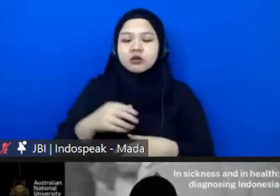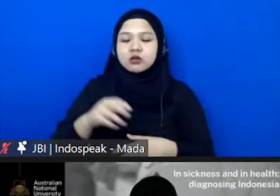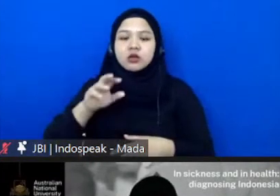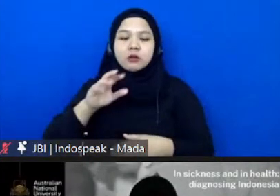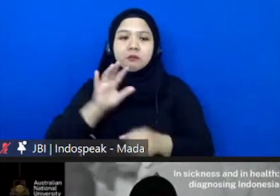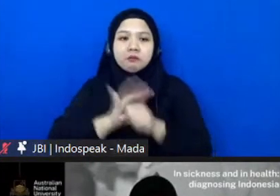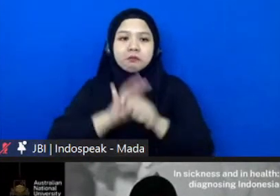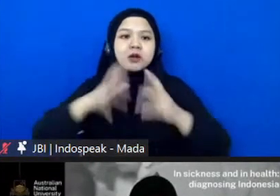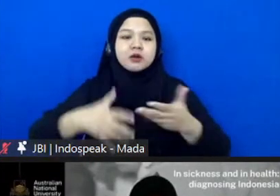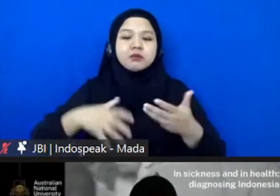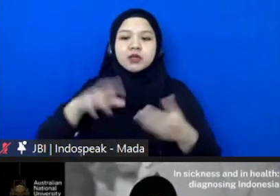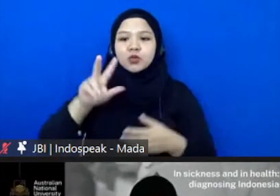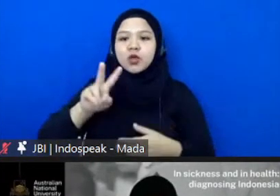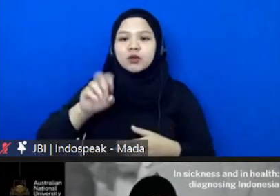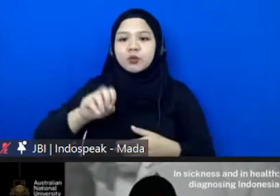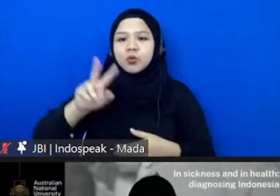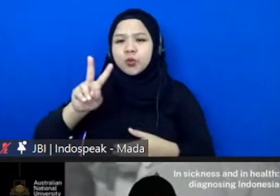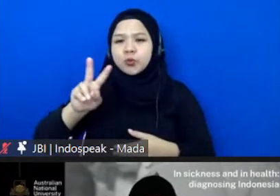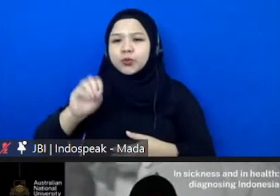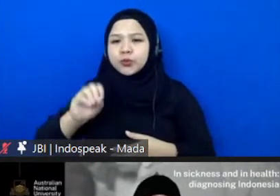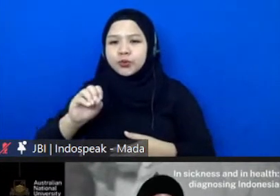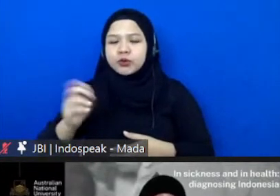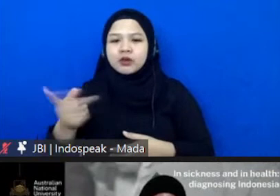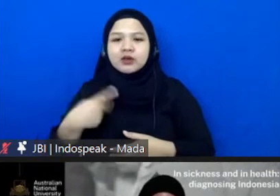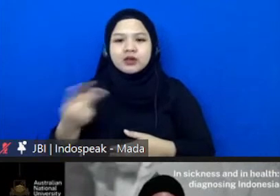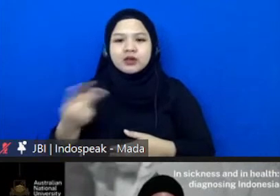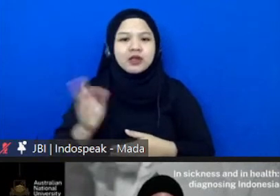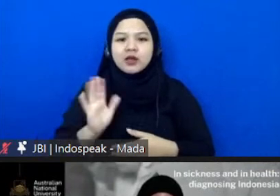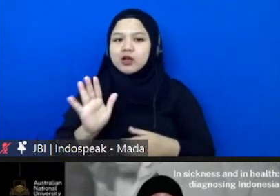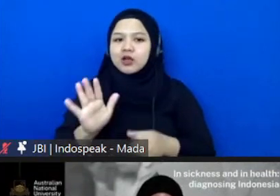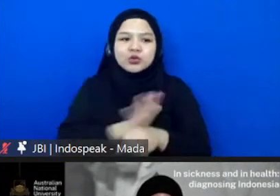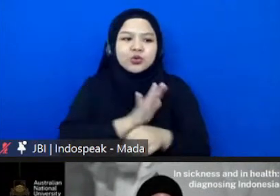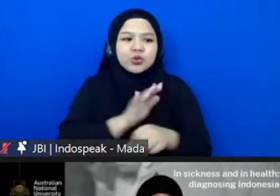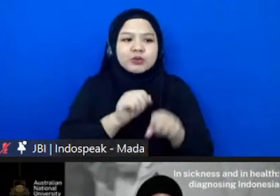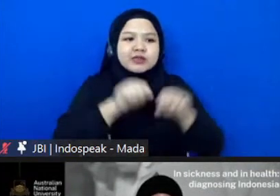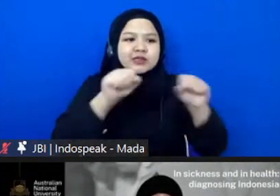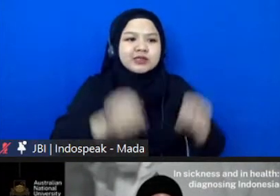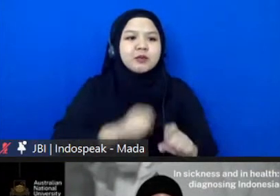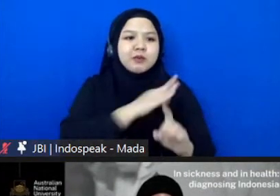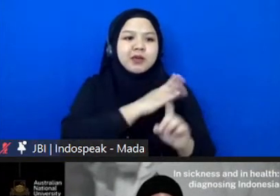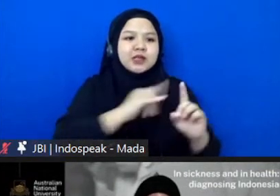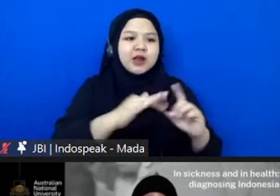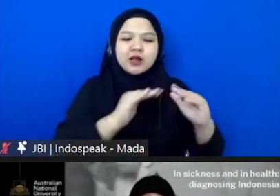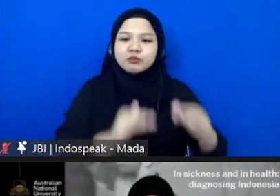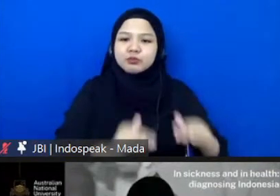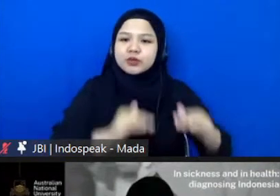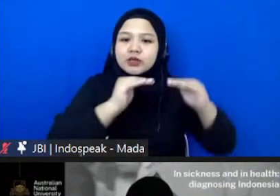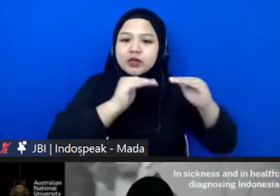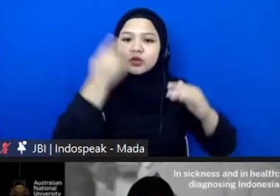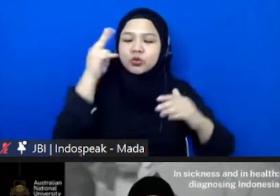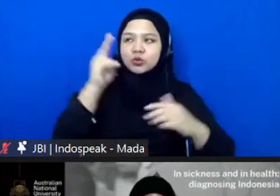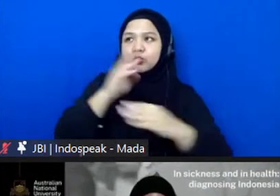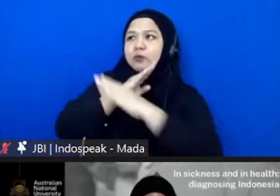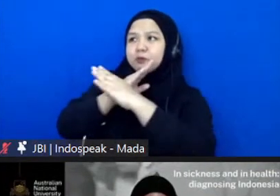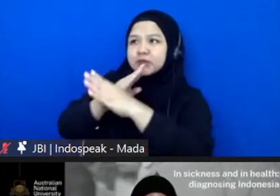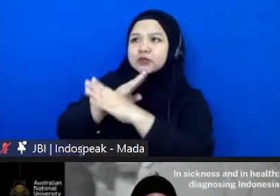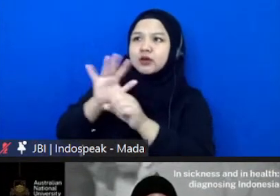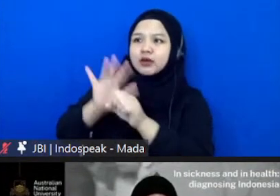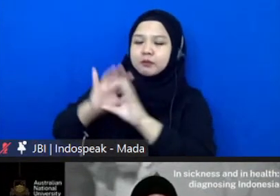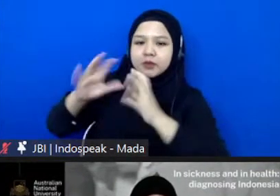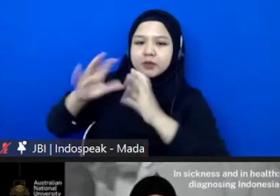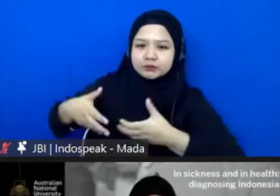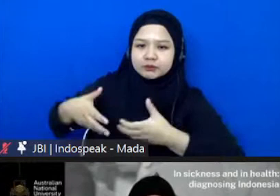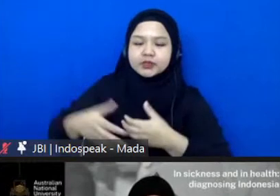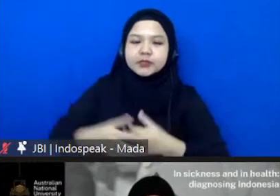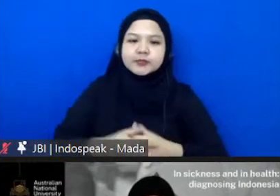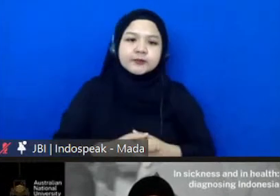example. We're not swift enough to leverage the community system, the role of the community system in preventing the pandemic. And